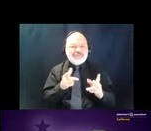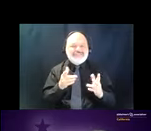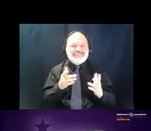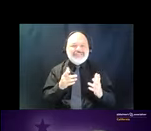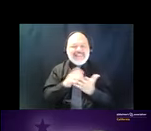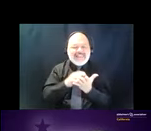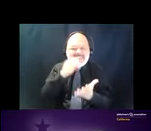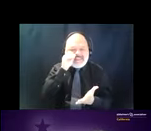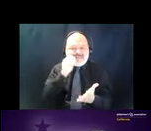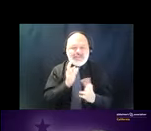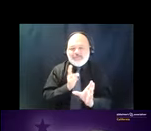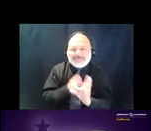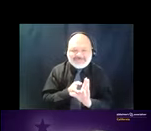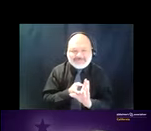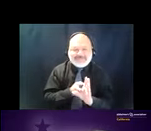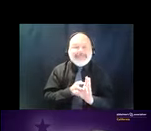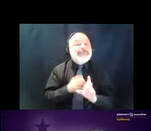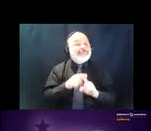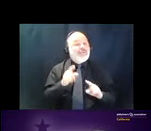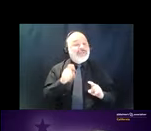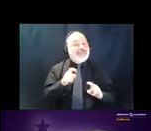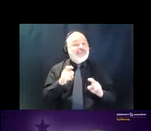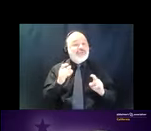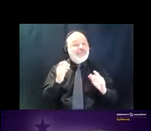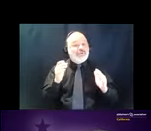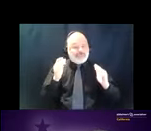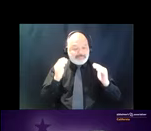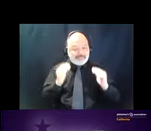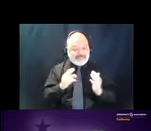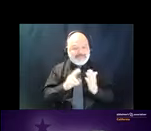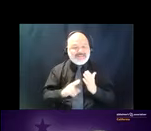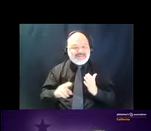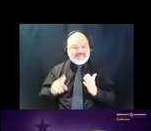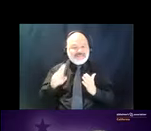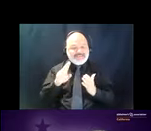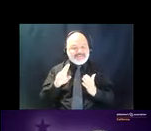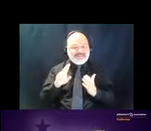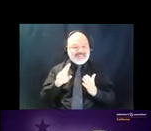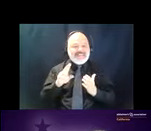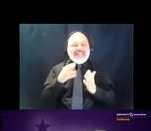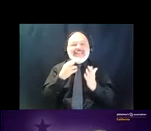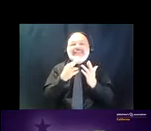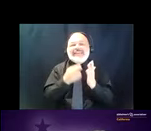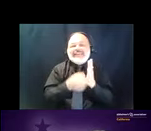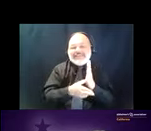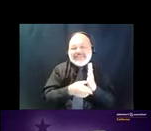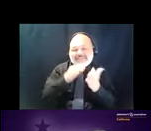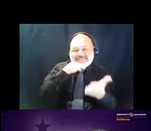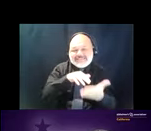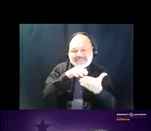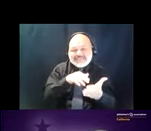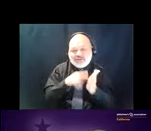learn, but we have to bring down that university and that research component into something very